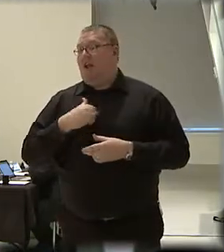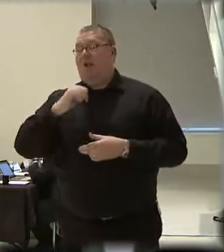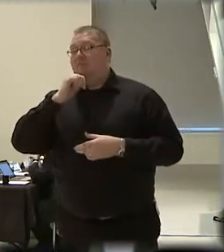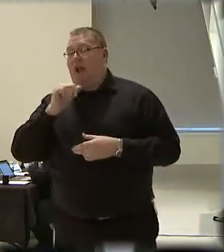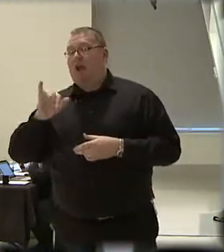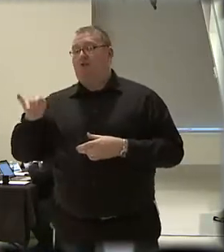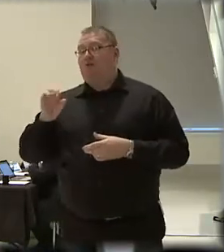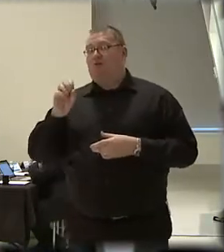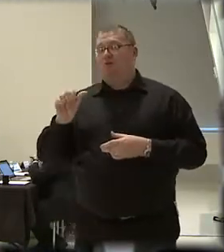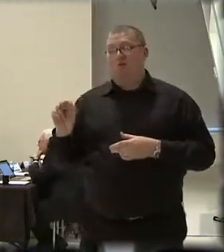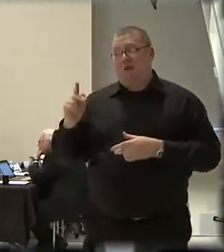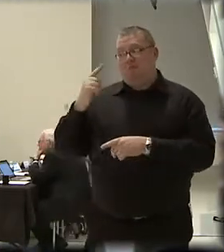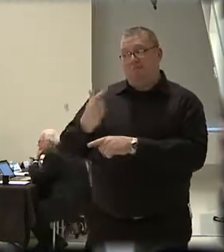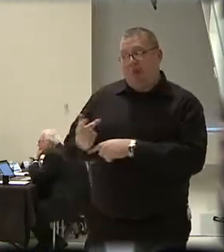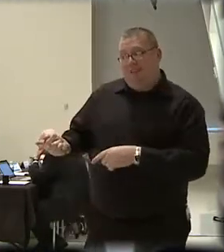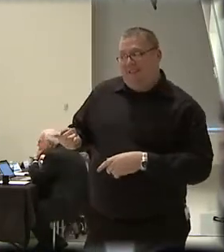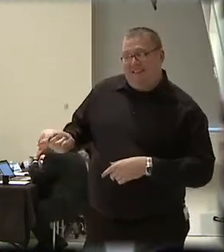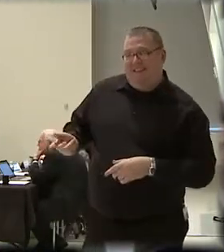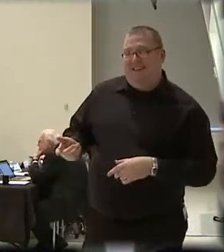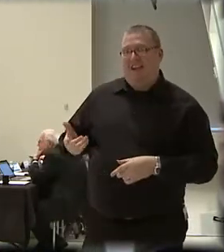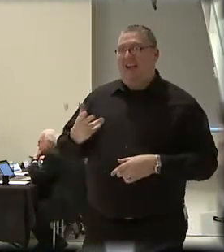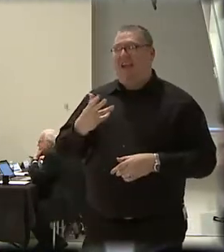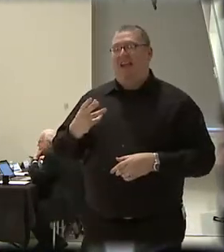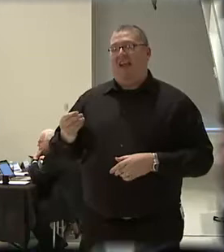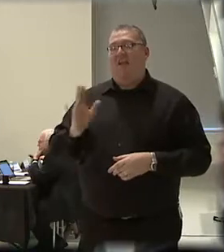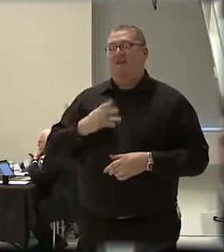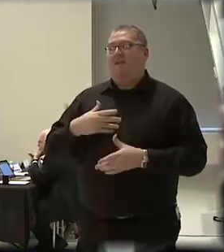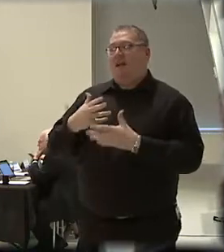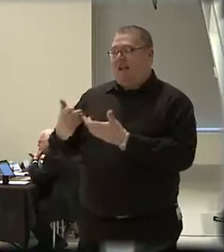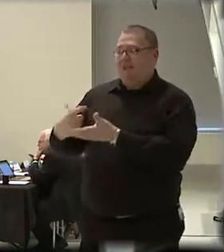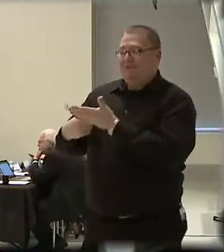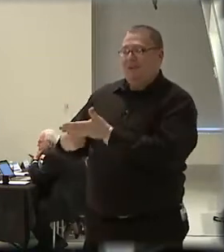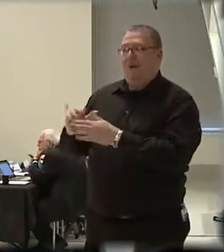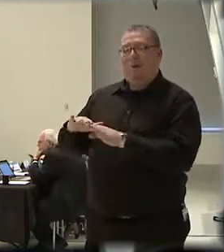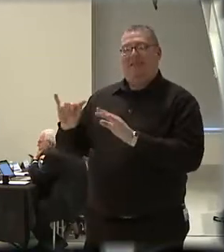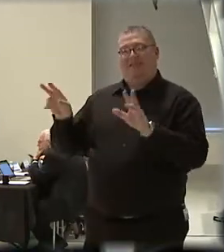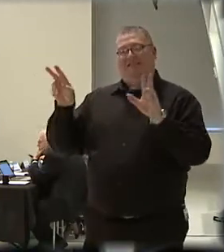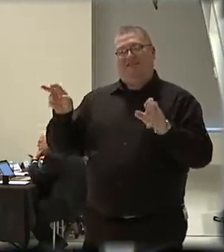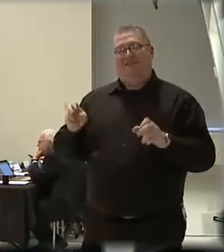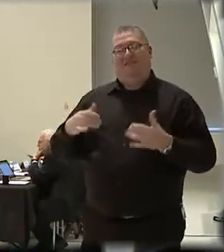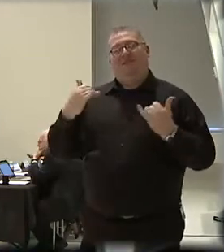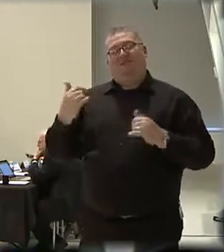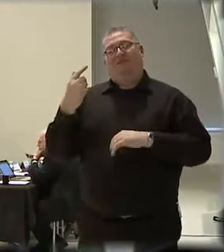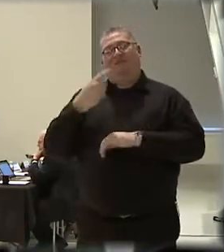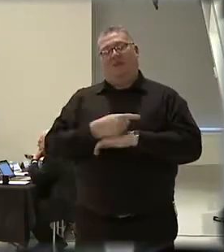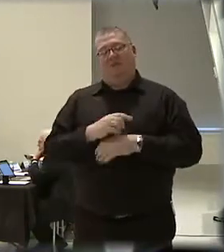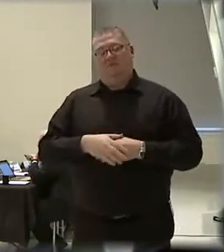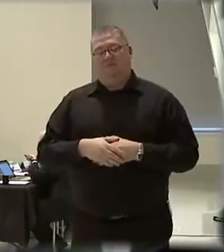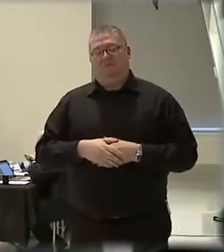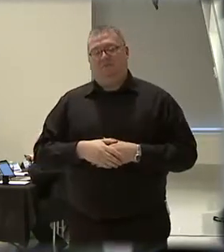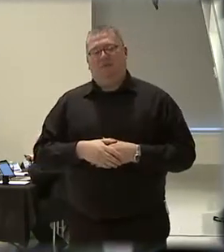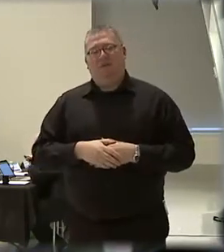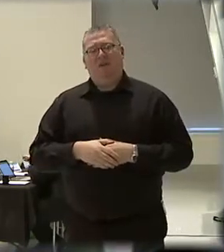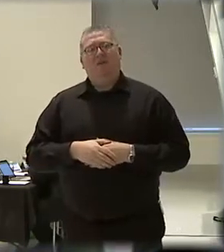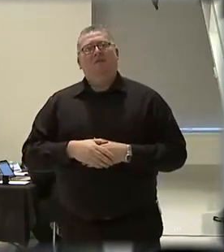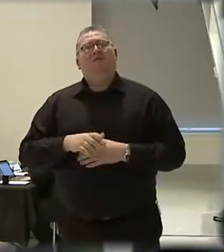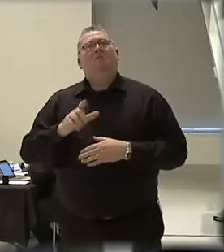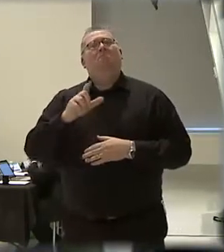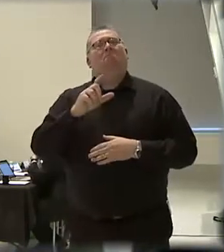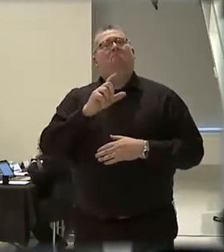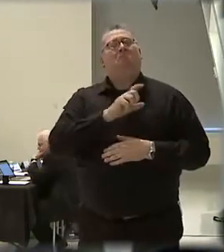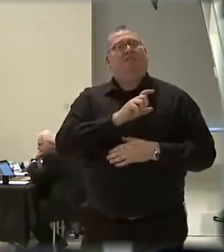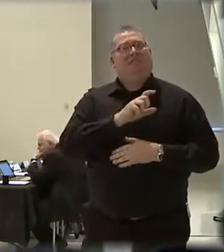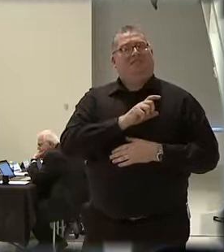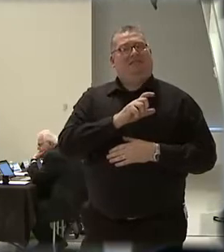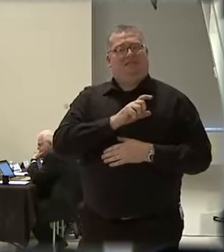brother, and we haven't had any great debates on this issue to date. Policing a free society